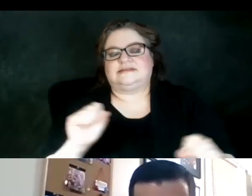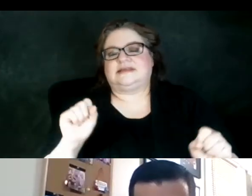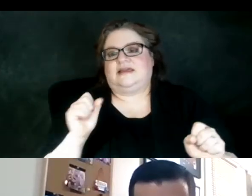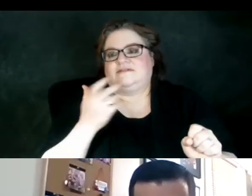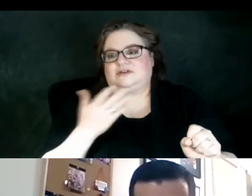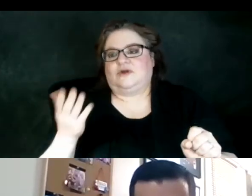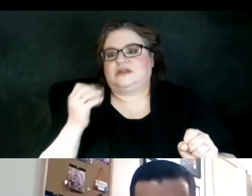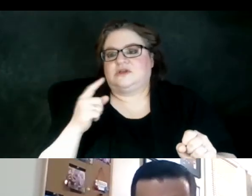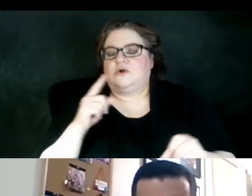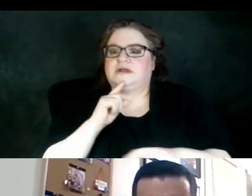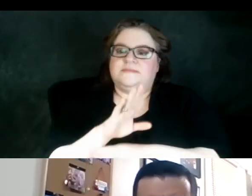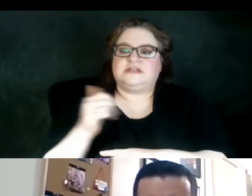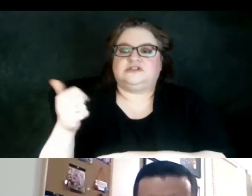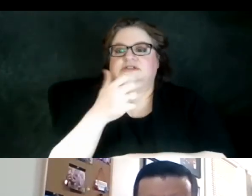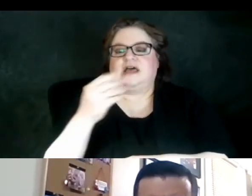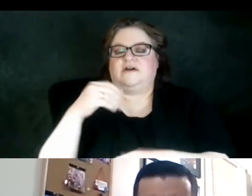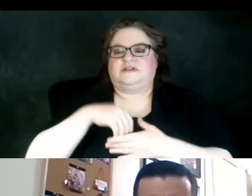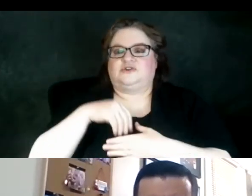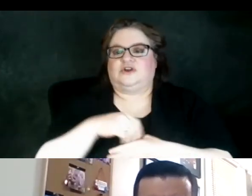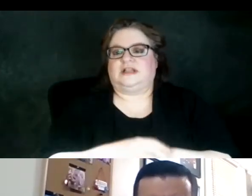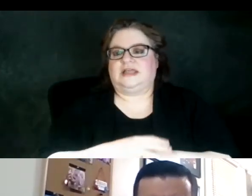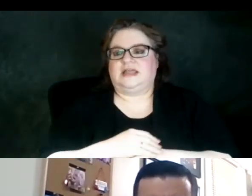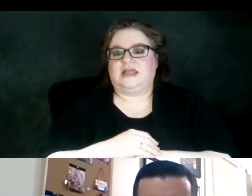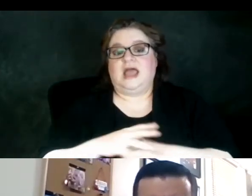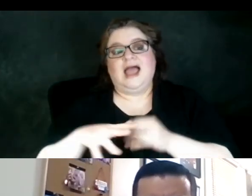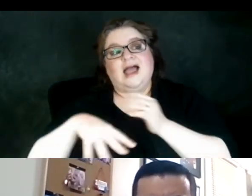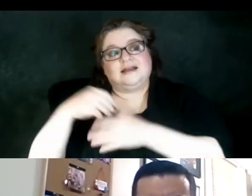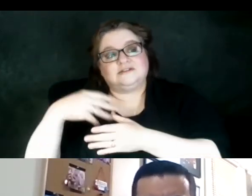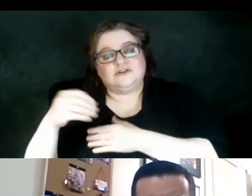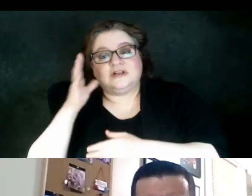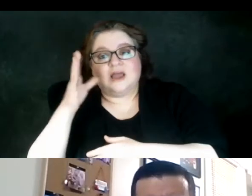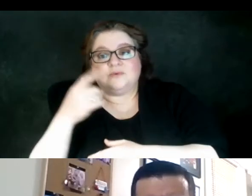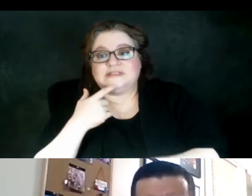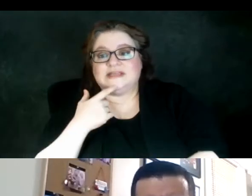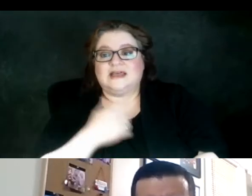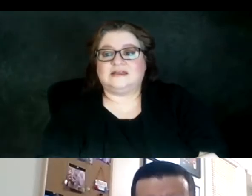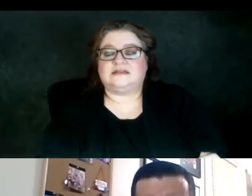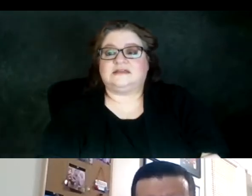So commit to yourself internally. Externally, I would say